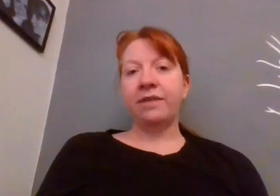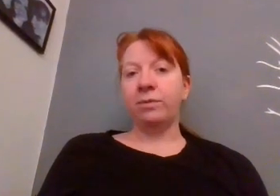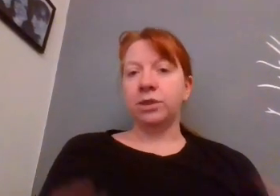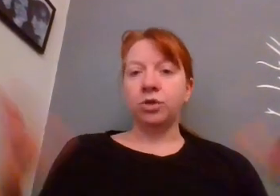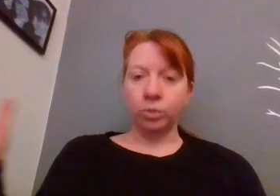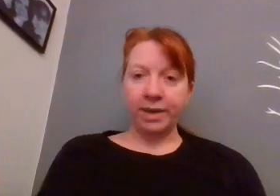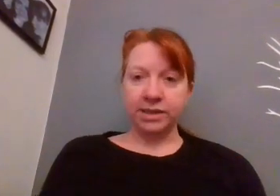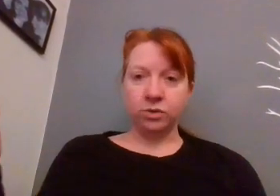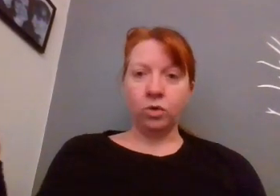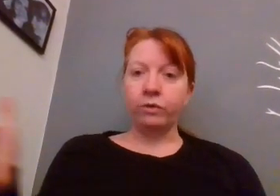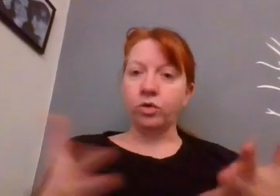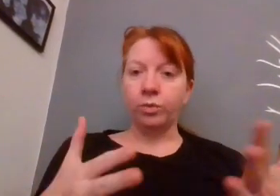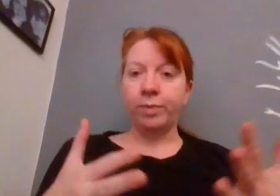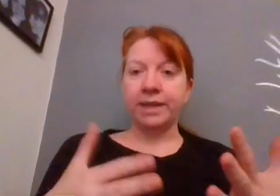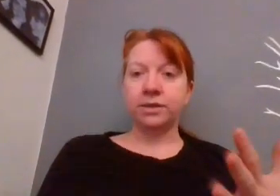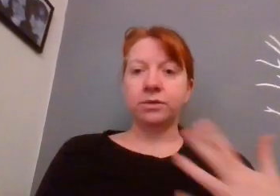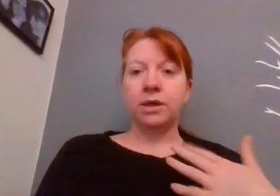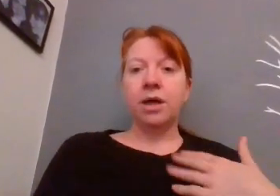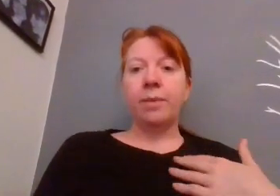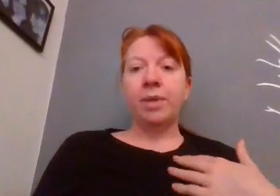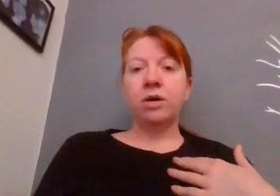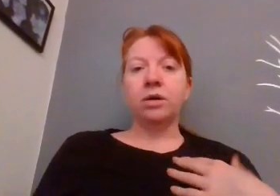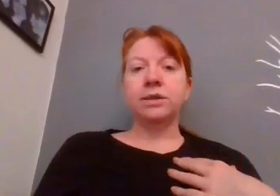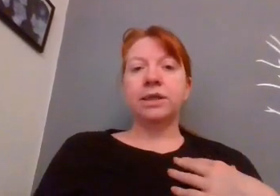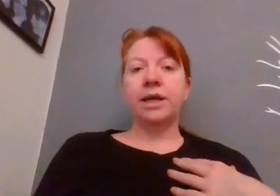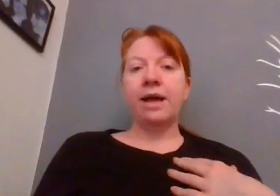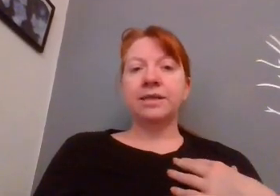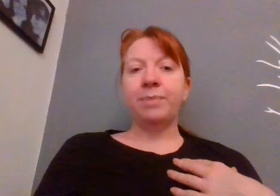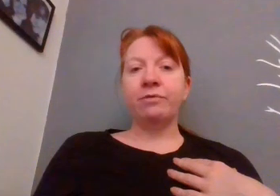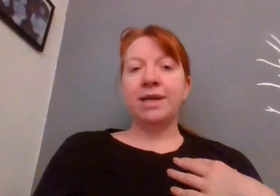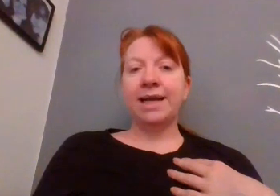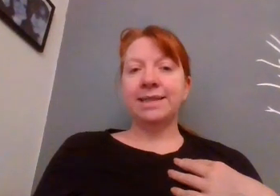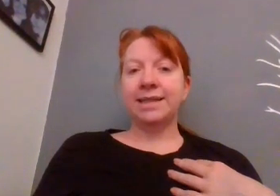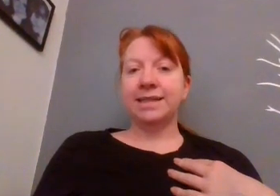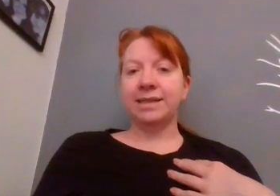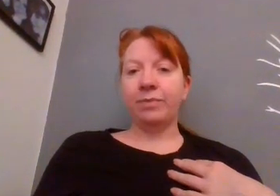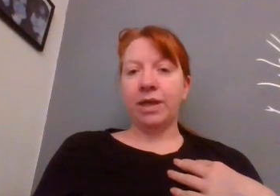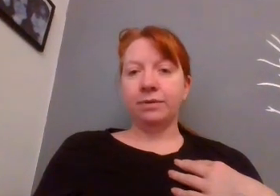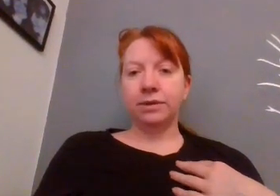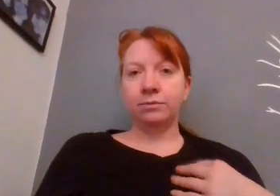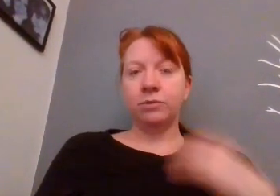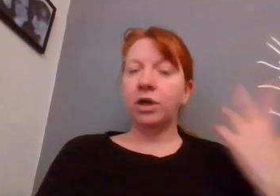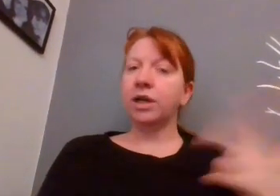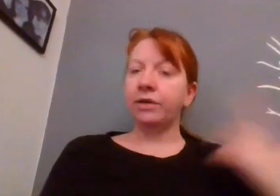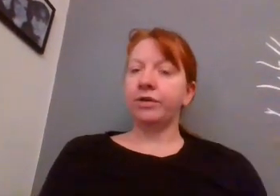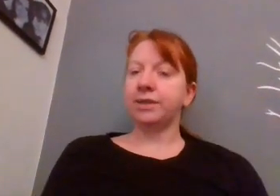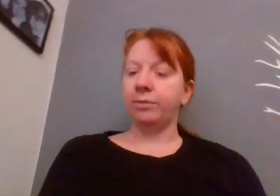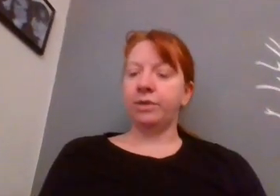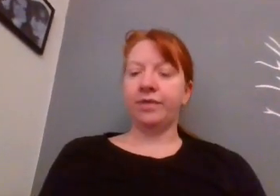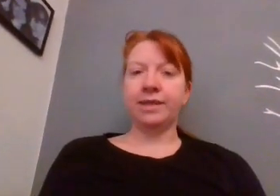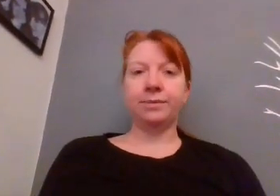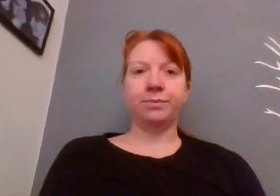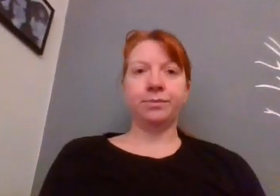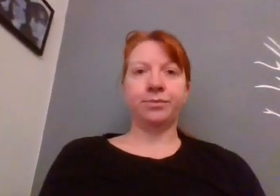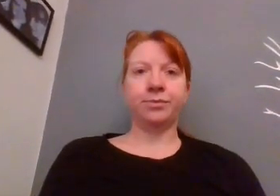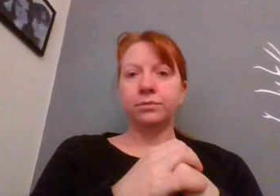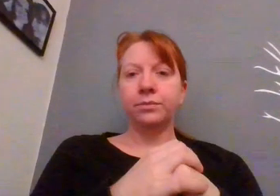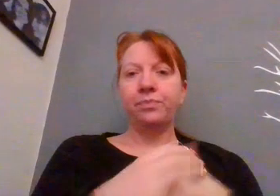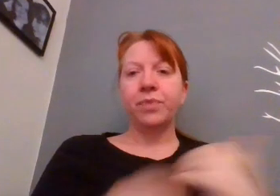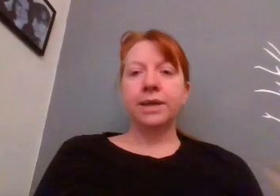be able to say if it was a tall pencil or a short pencil because it had to be related to something else. We'll look at another example of